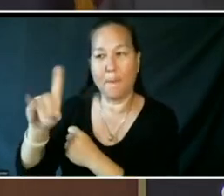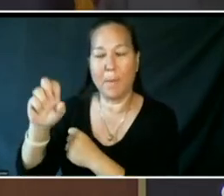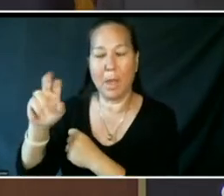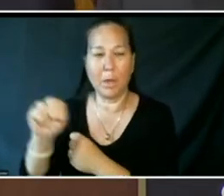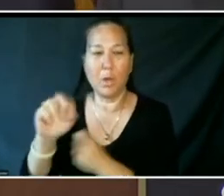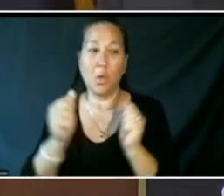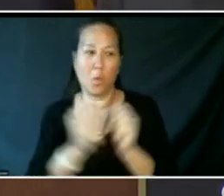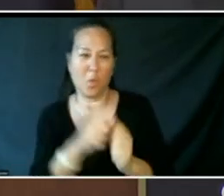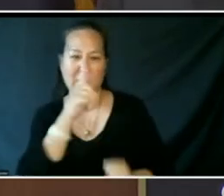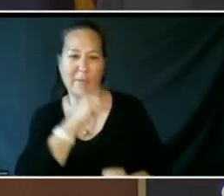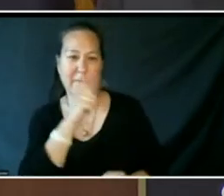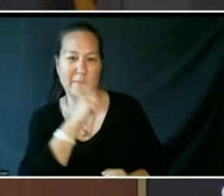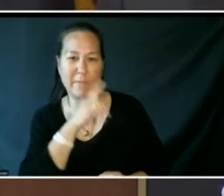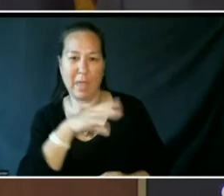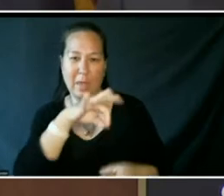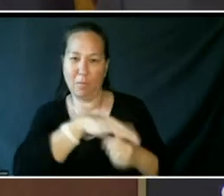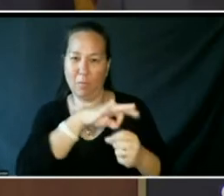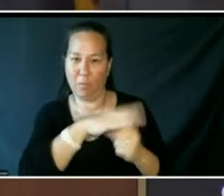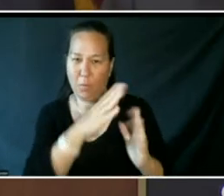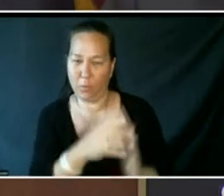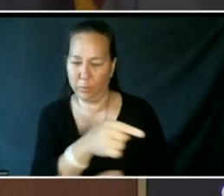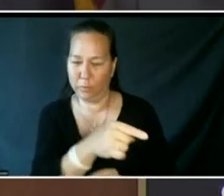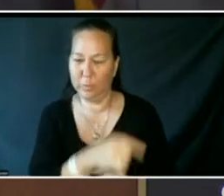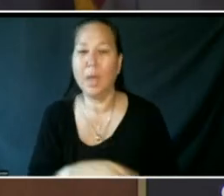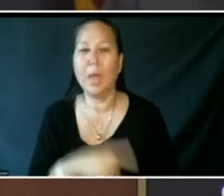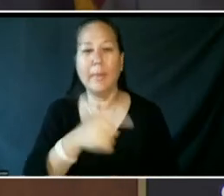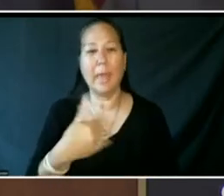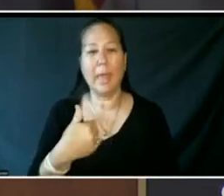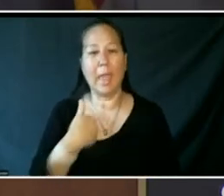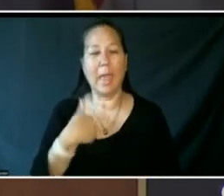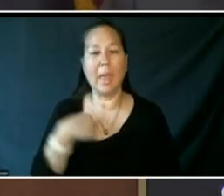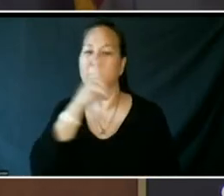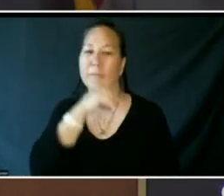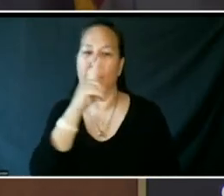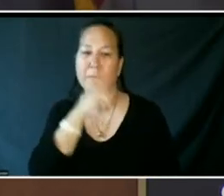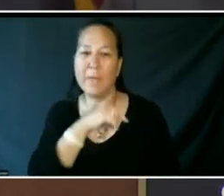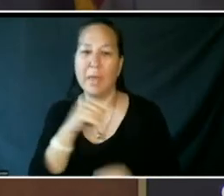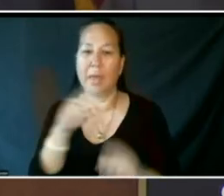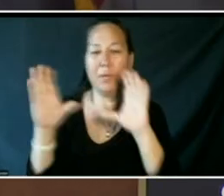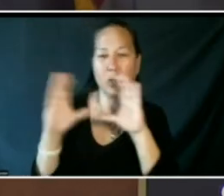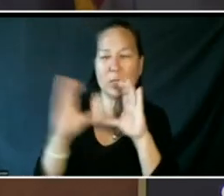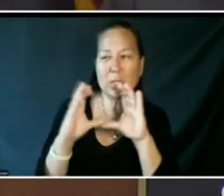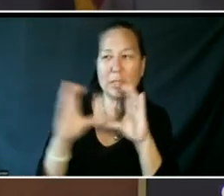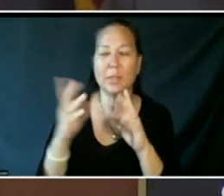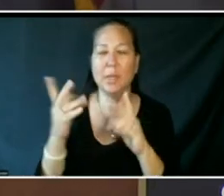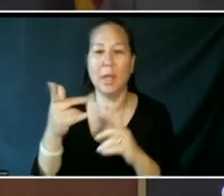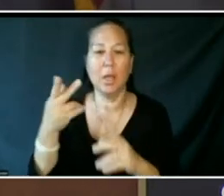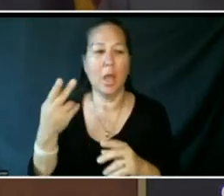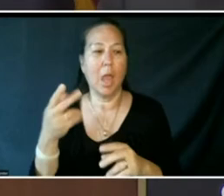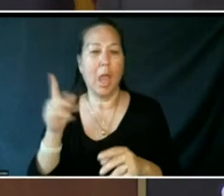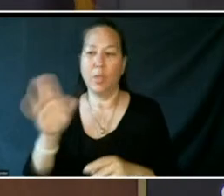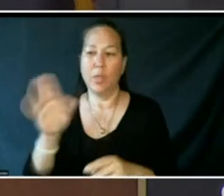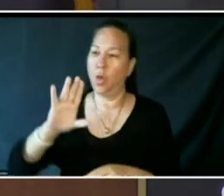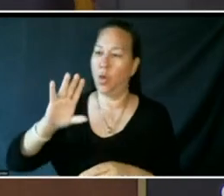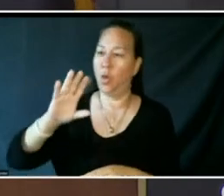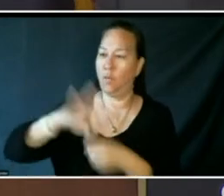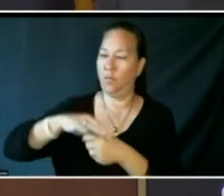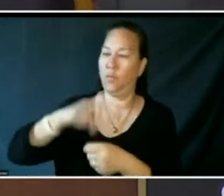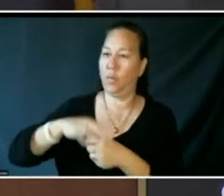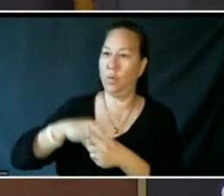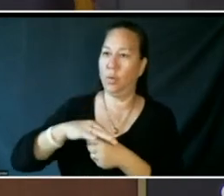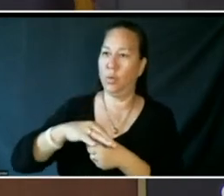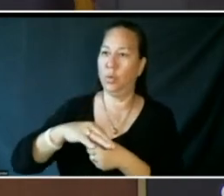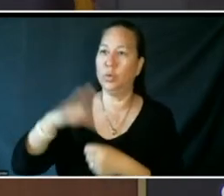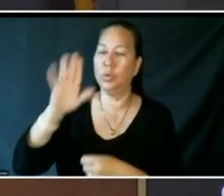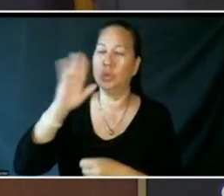and submit their votes through fake certificates, telling them that their votes would only be used in the event that President Trump won his legal